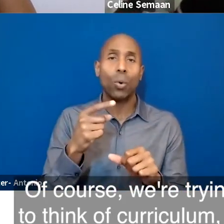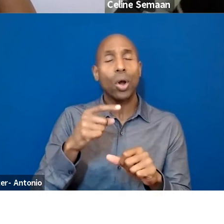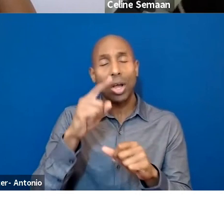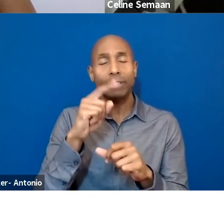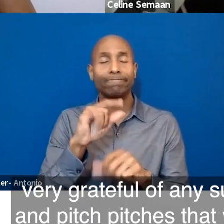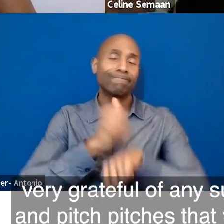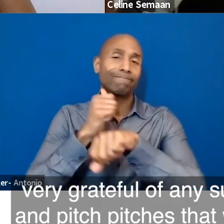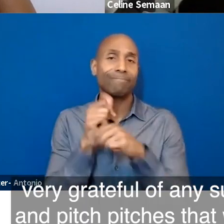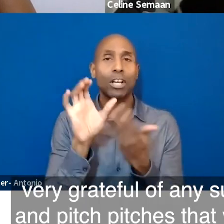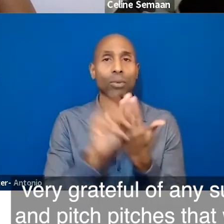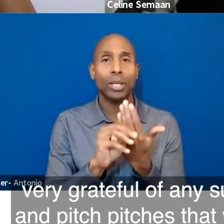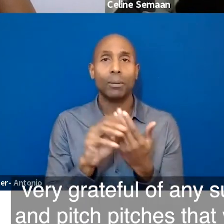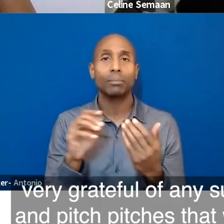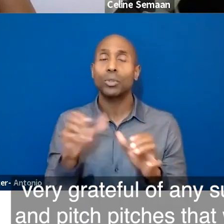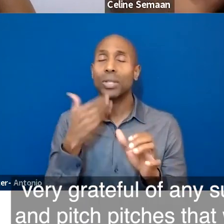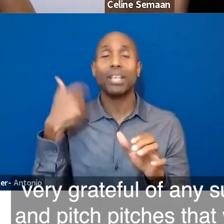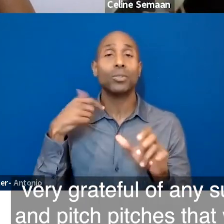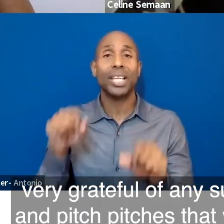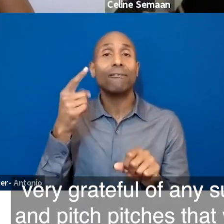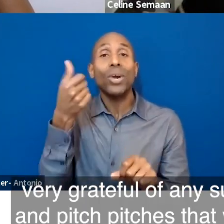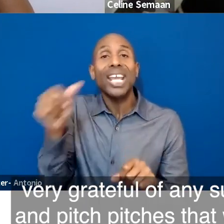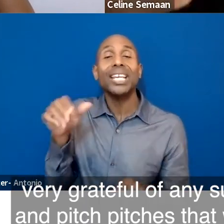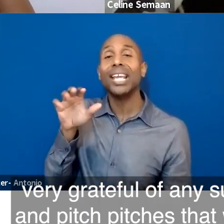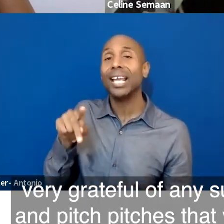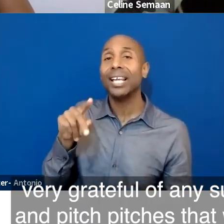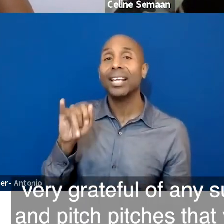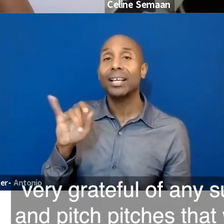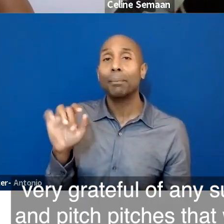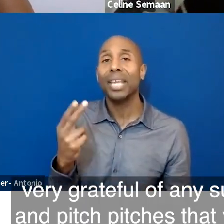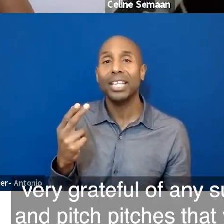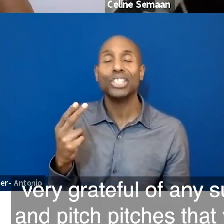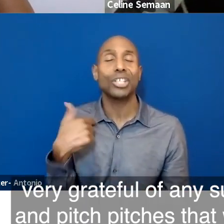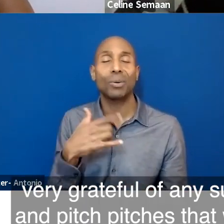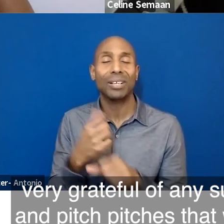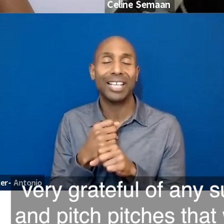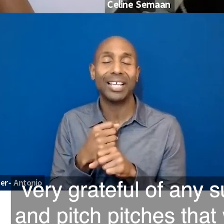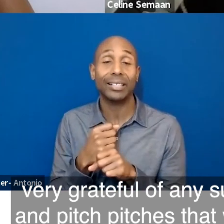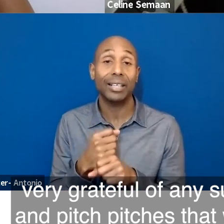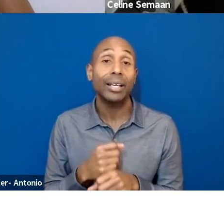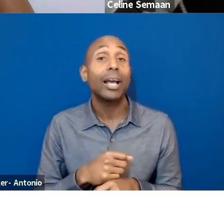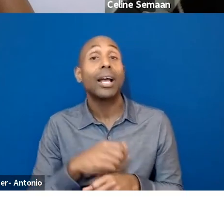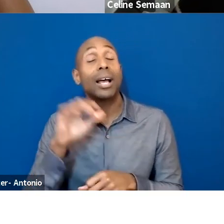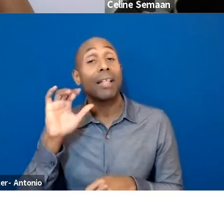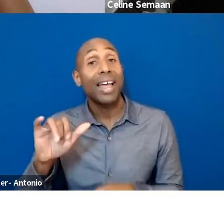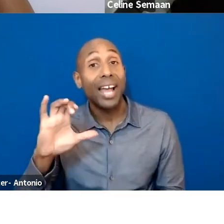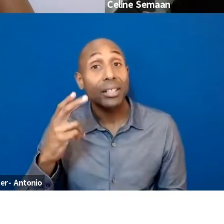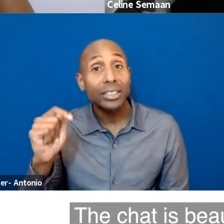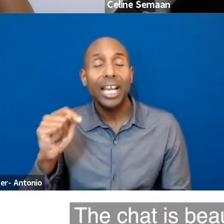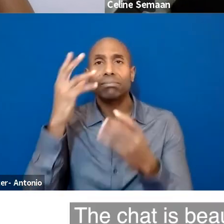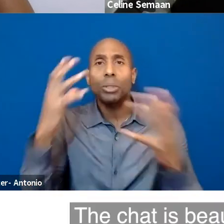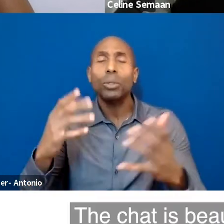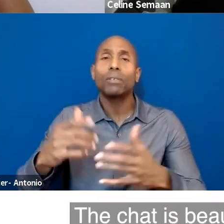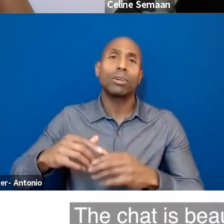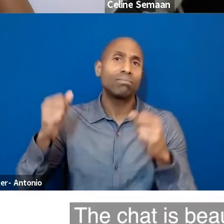we are very grateful for any suggestions and pitches that we receive.